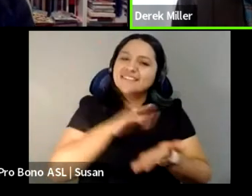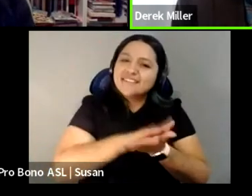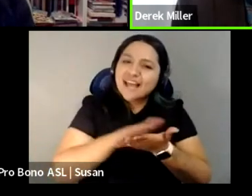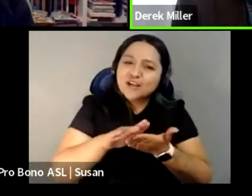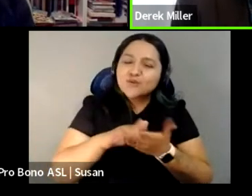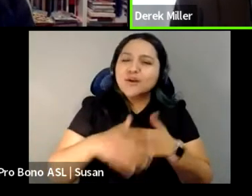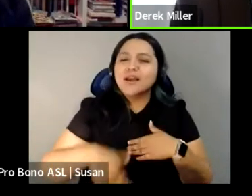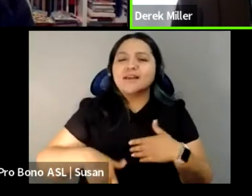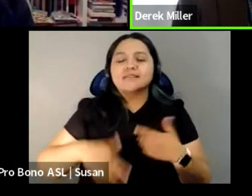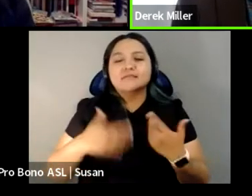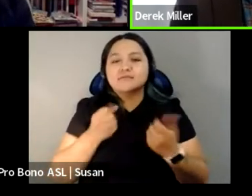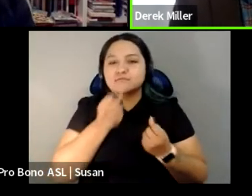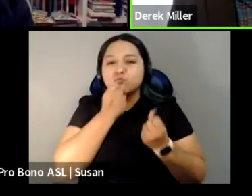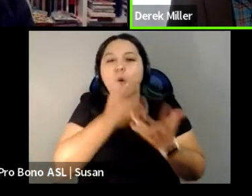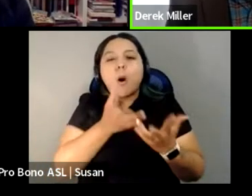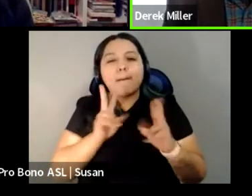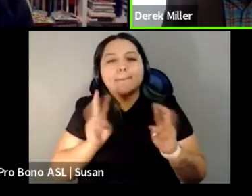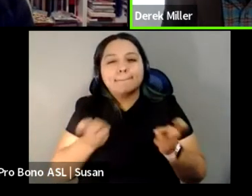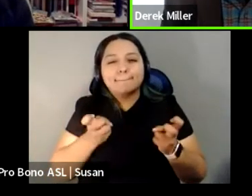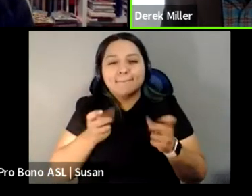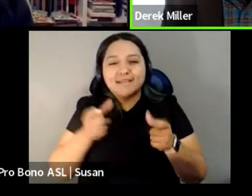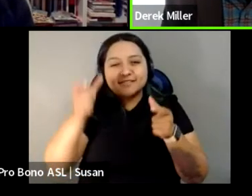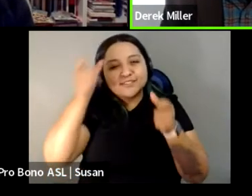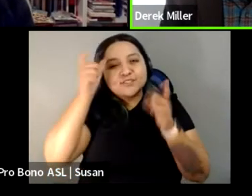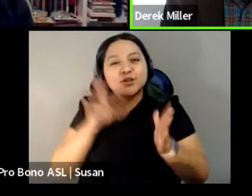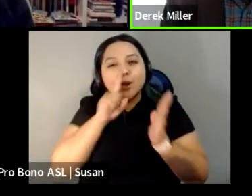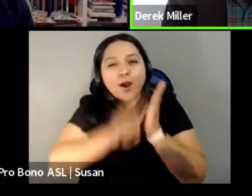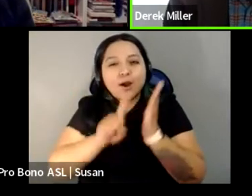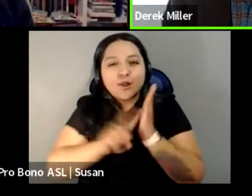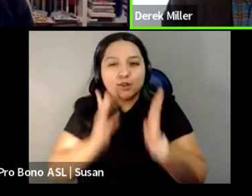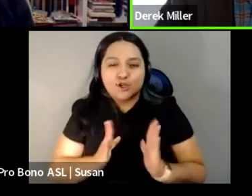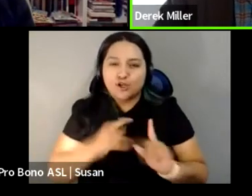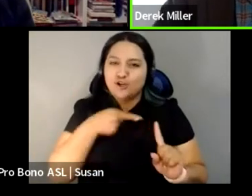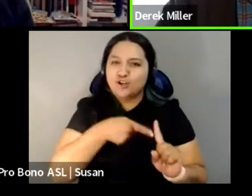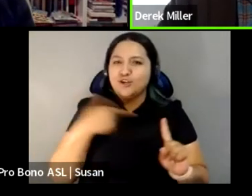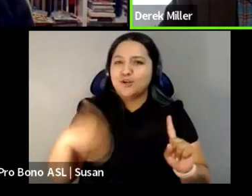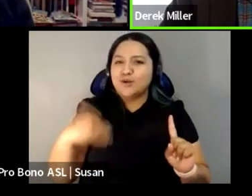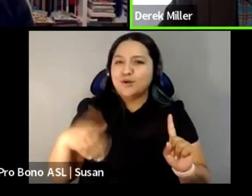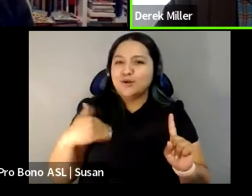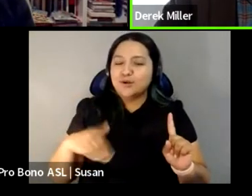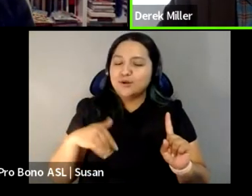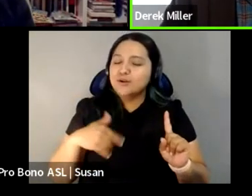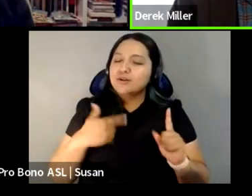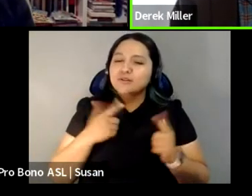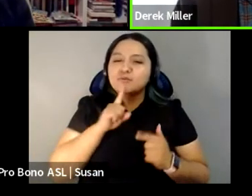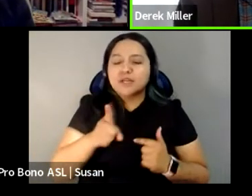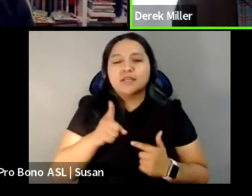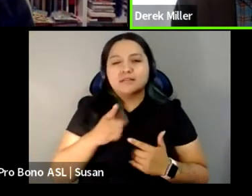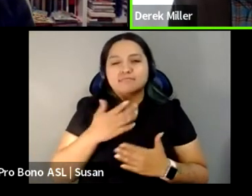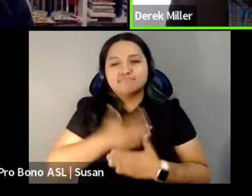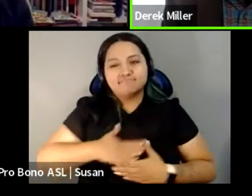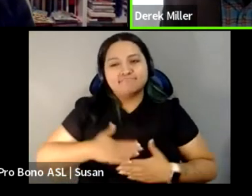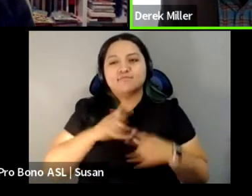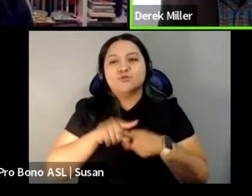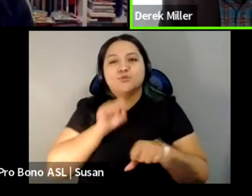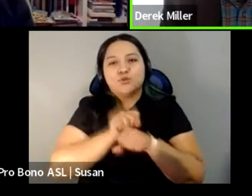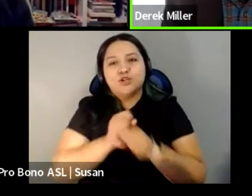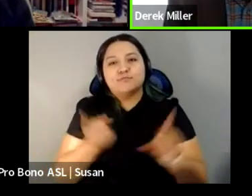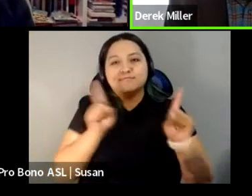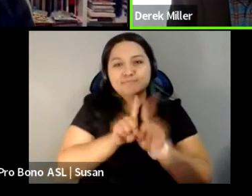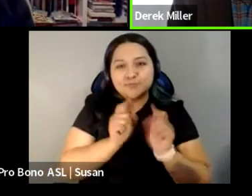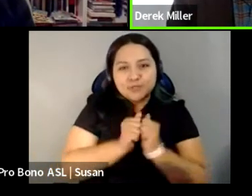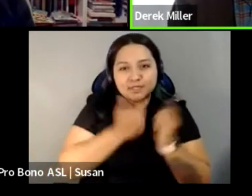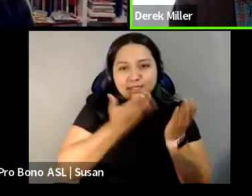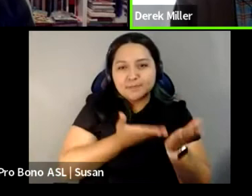warmer scholar than Brent Salter. And it's been a real honor and pleasure being able to work around alongside and with him in